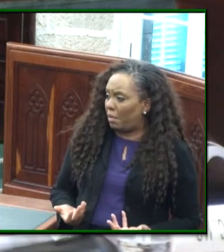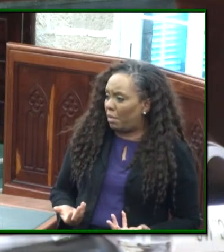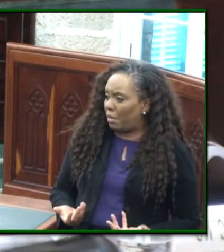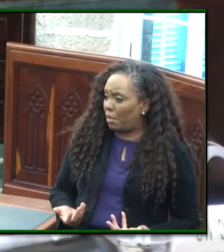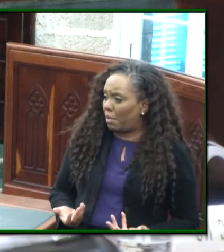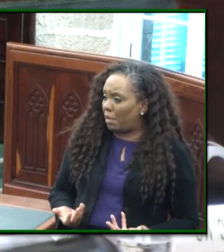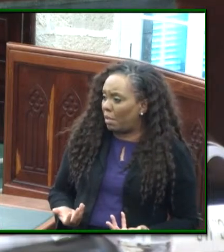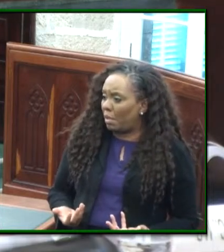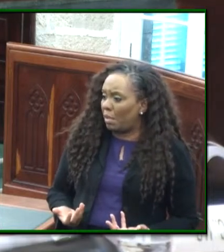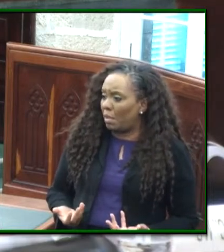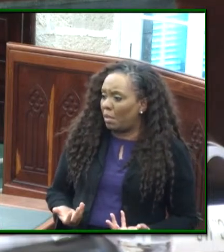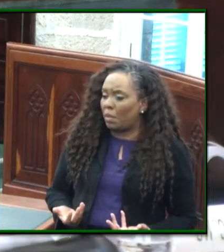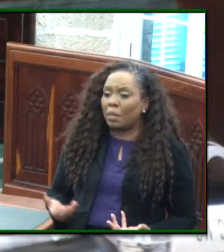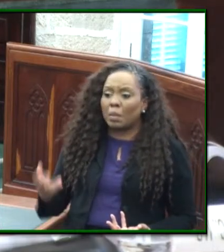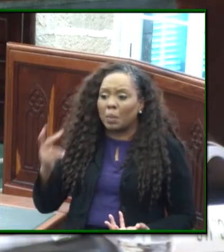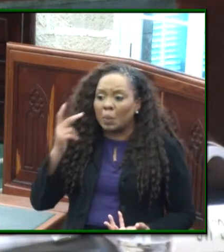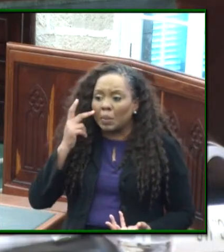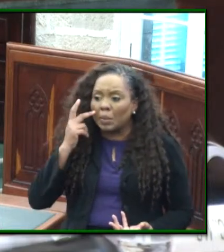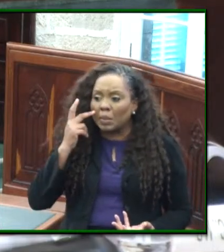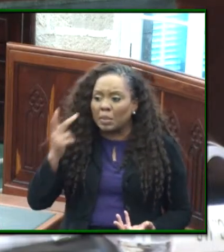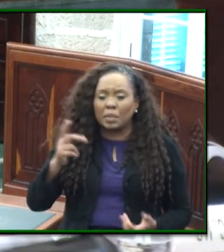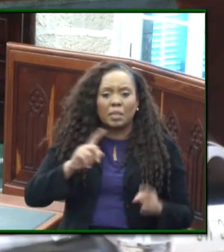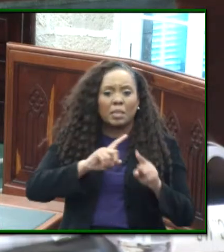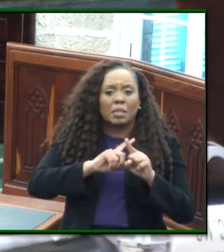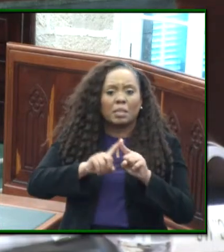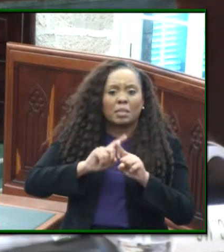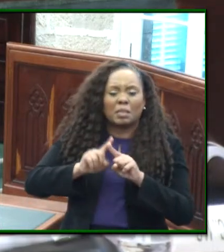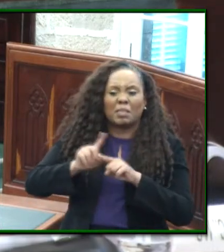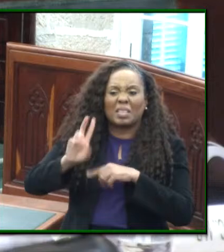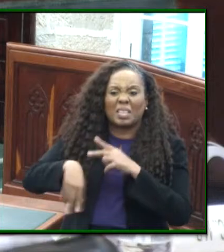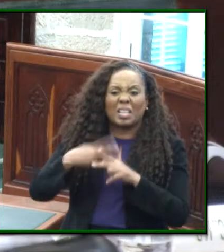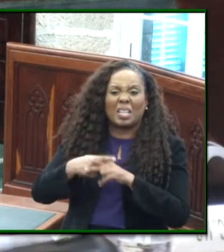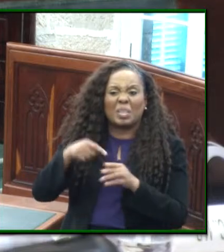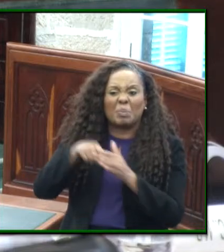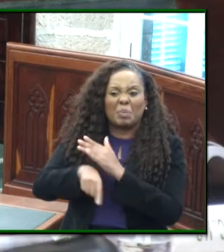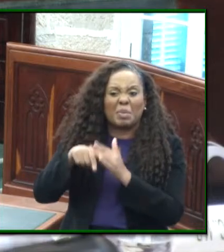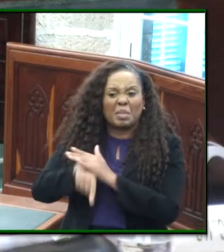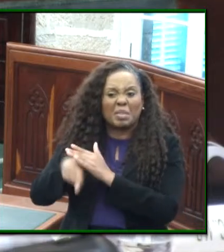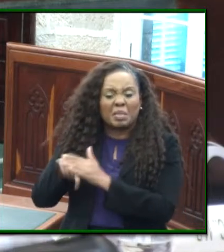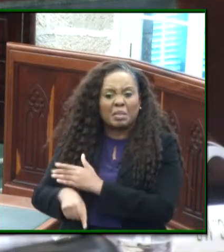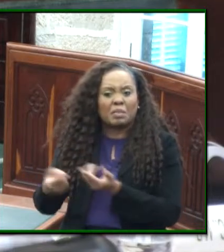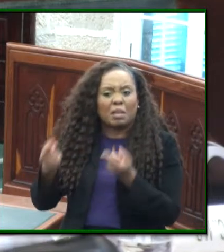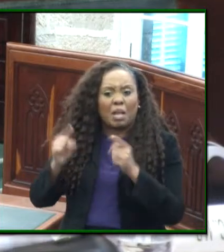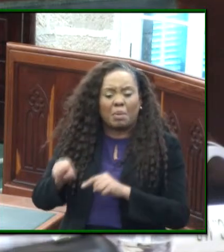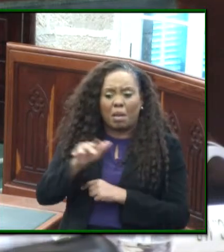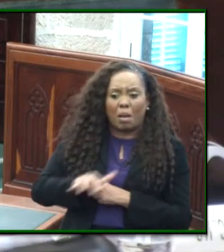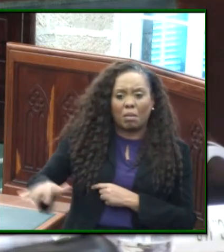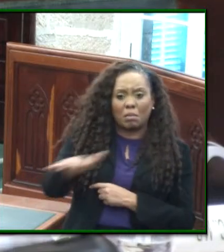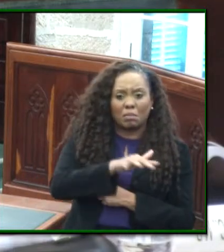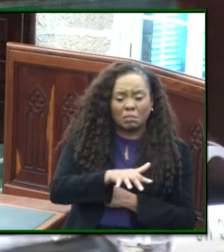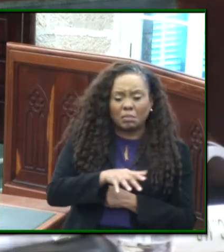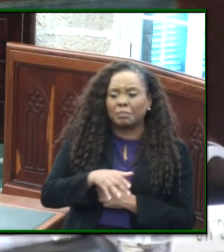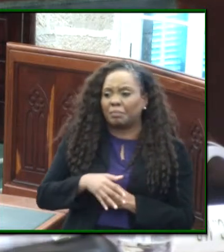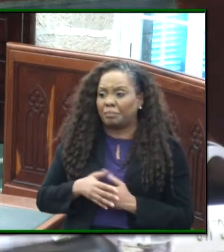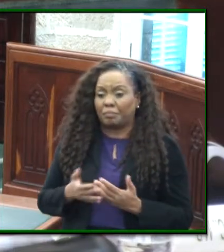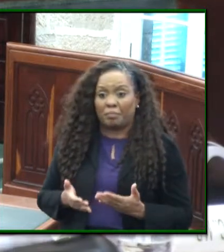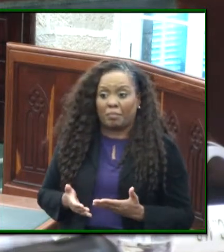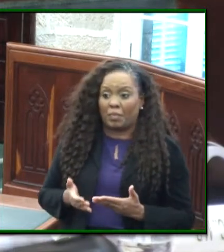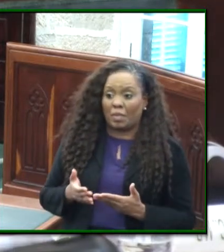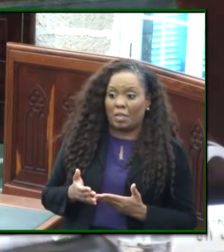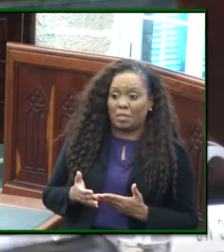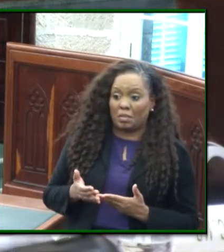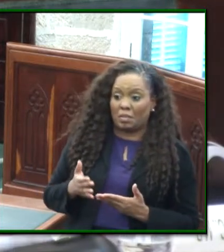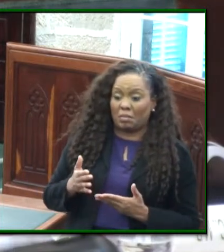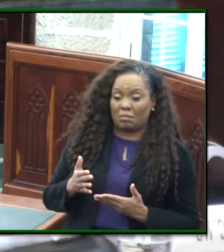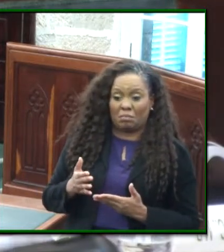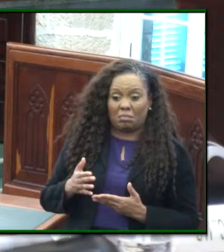an increase in the types of murders that have been taking place as well across the country. And obviously some of the same officers